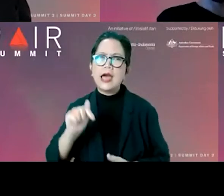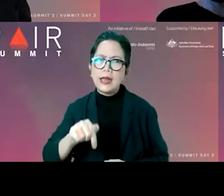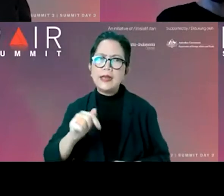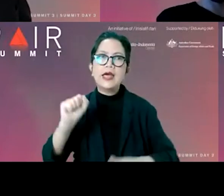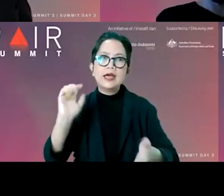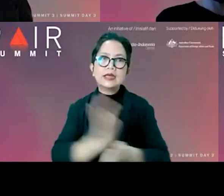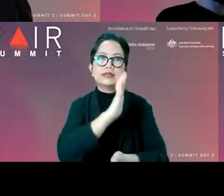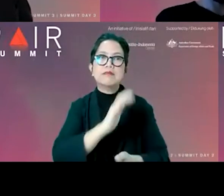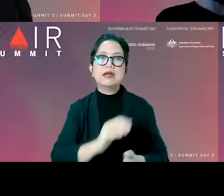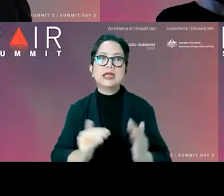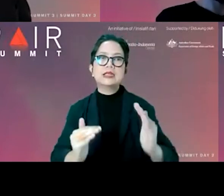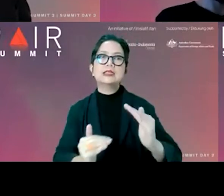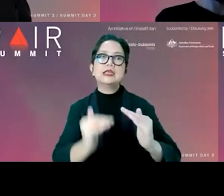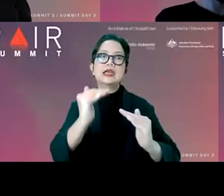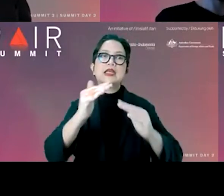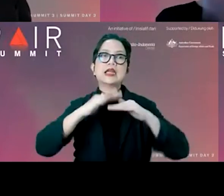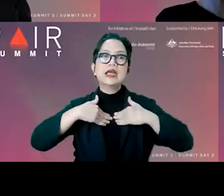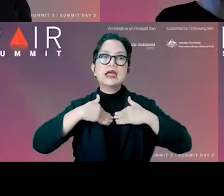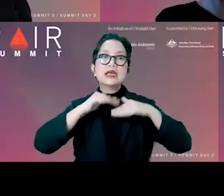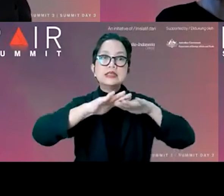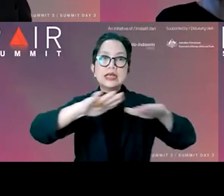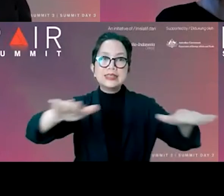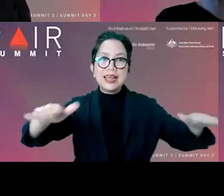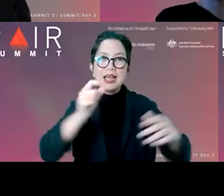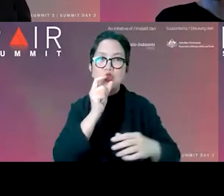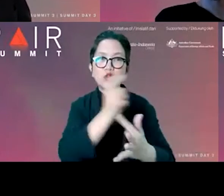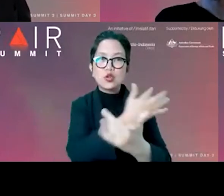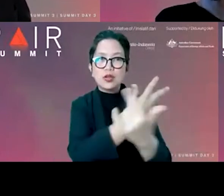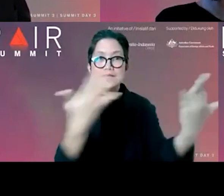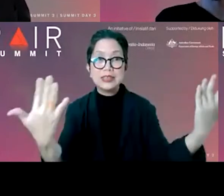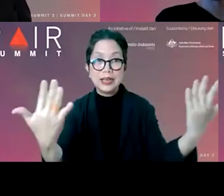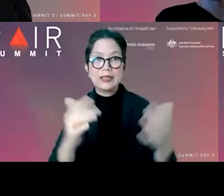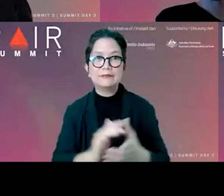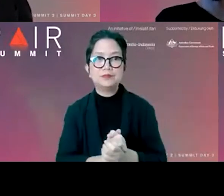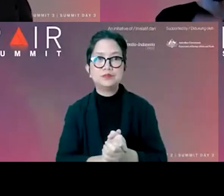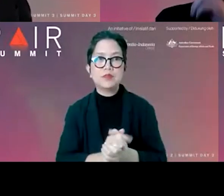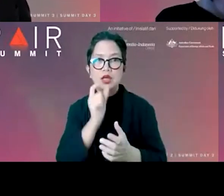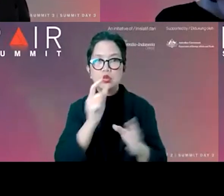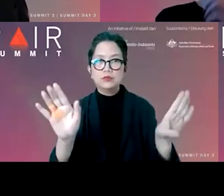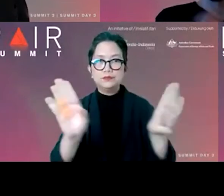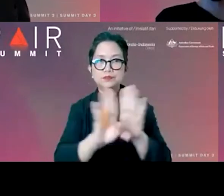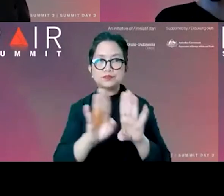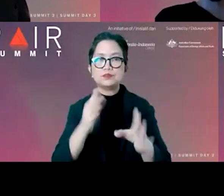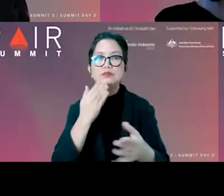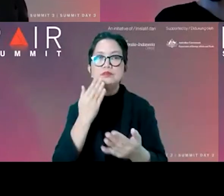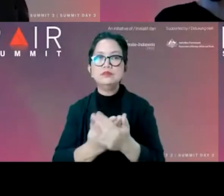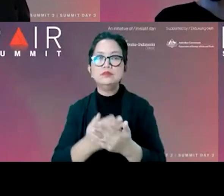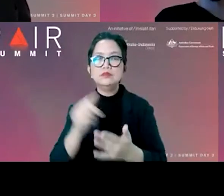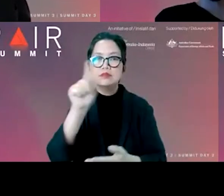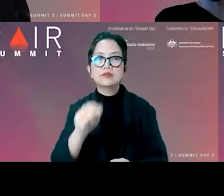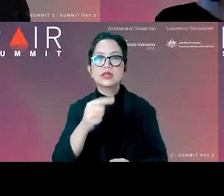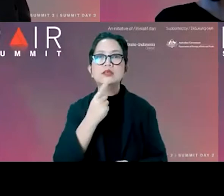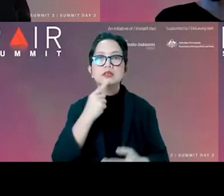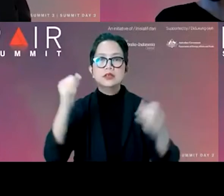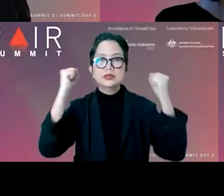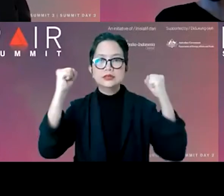communities. And just briefly to wrap up, when we look at this question of health and or economy, can I get